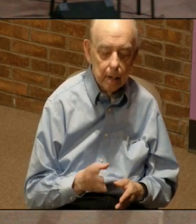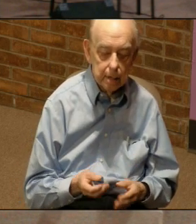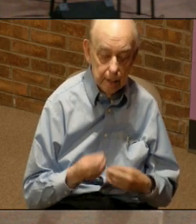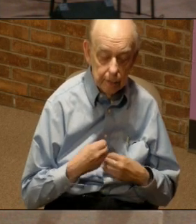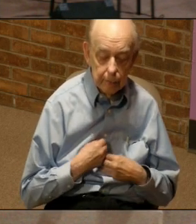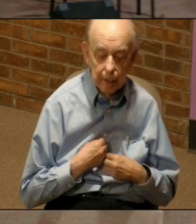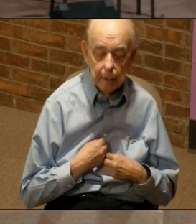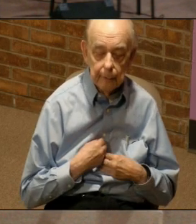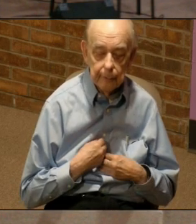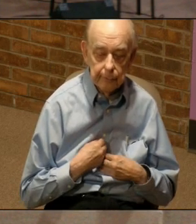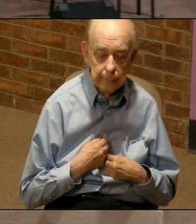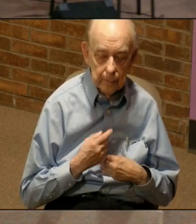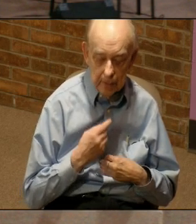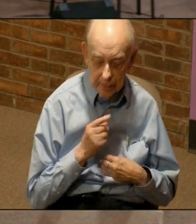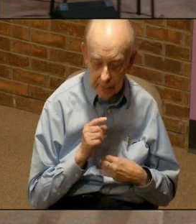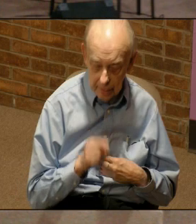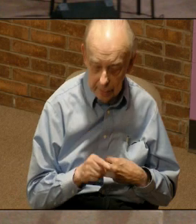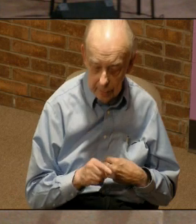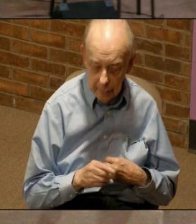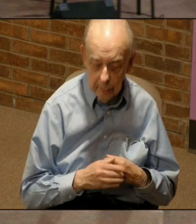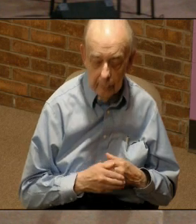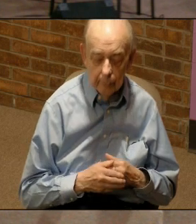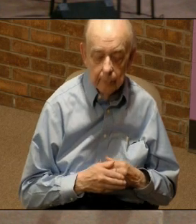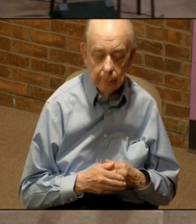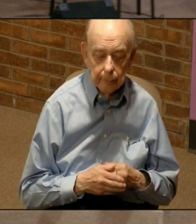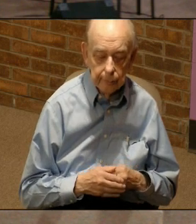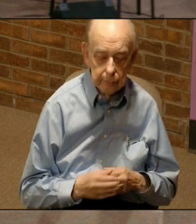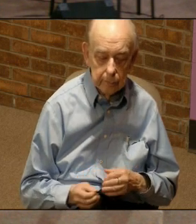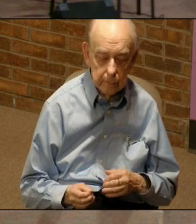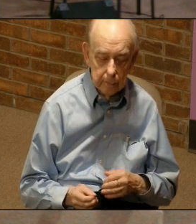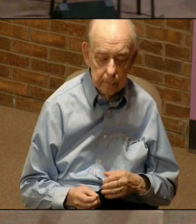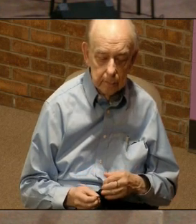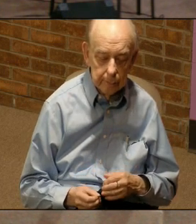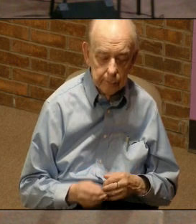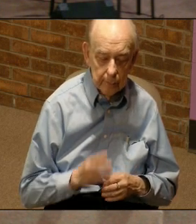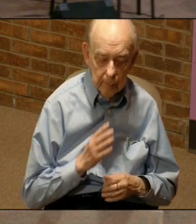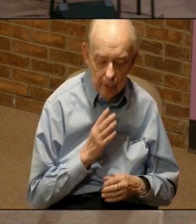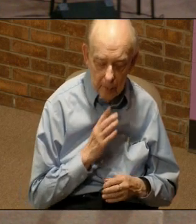me, to tell you. And he talks